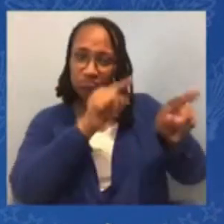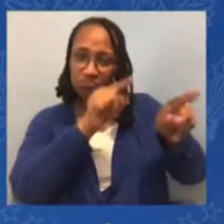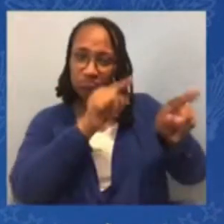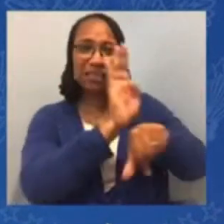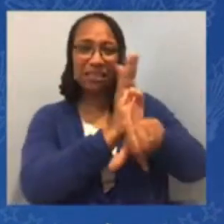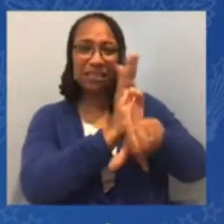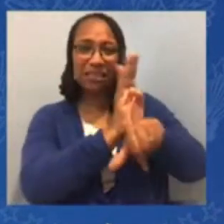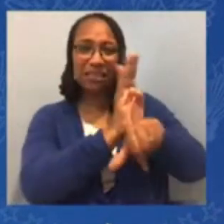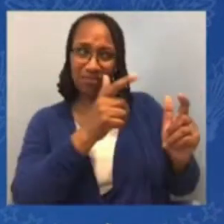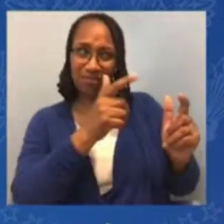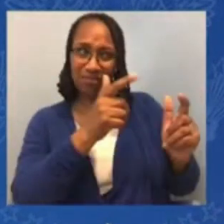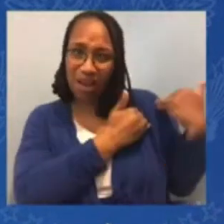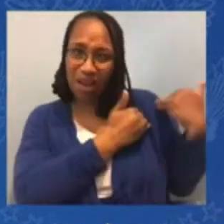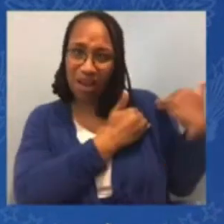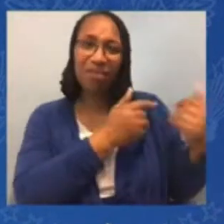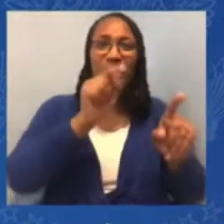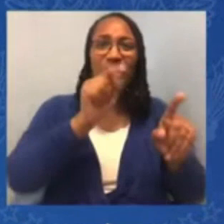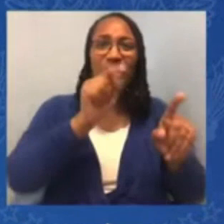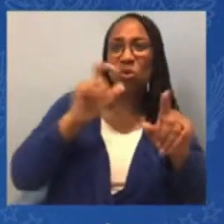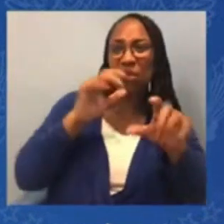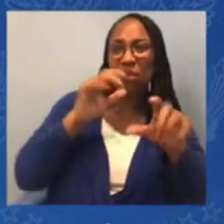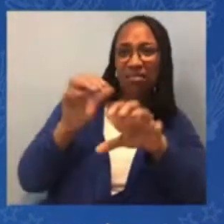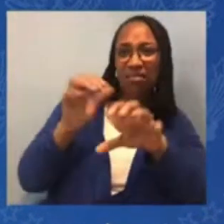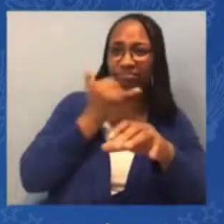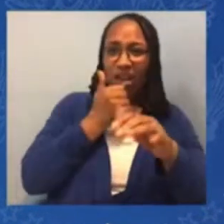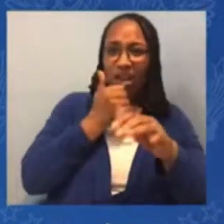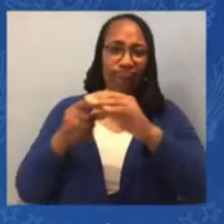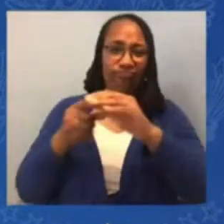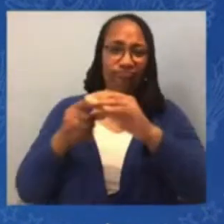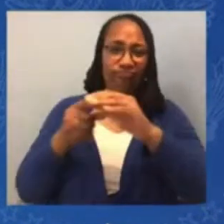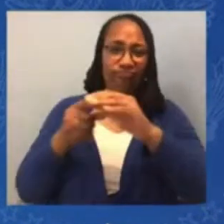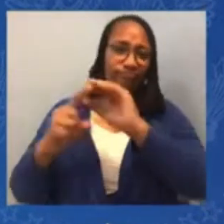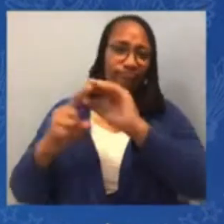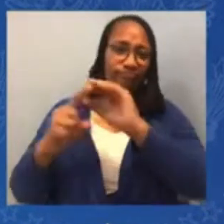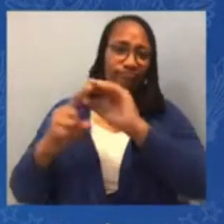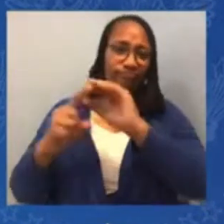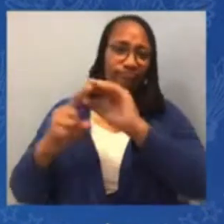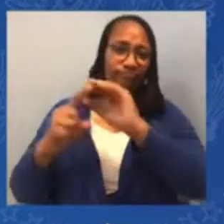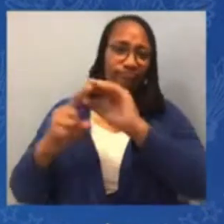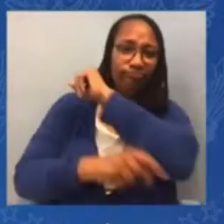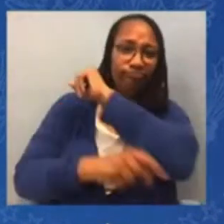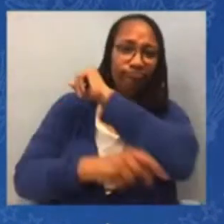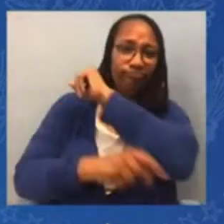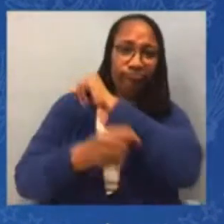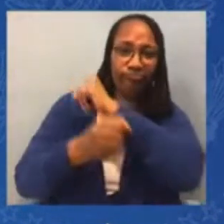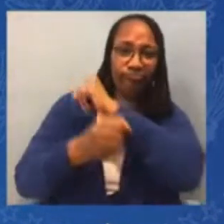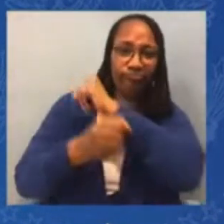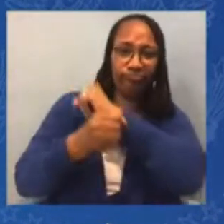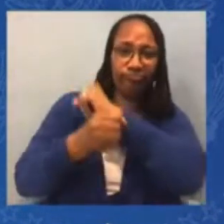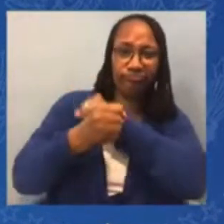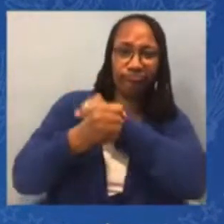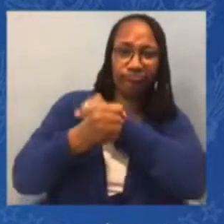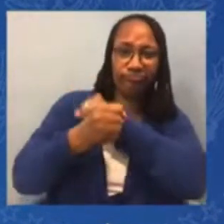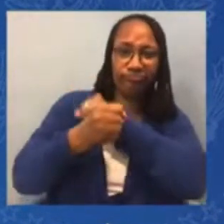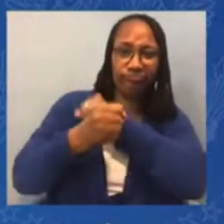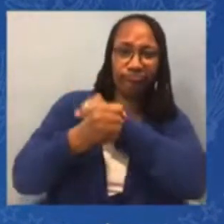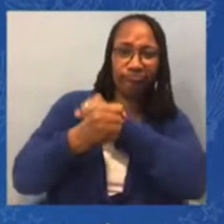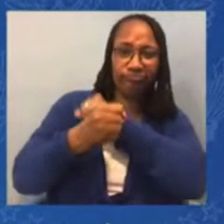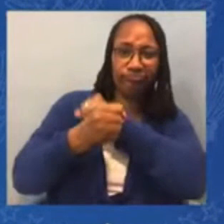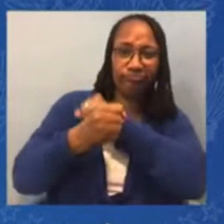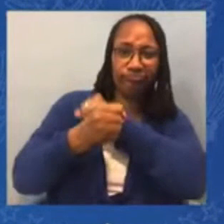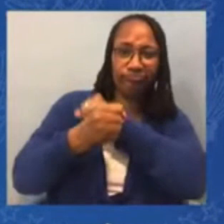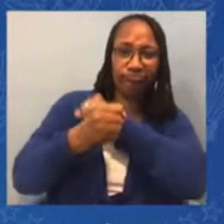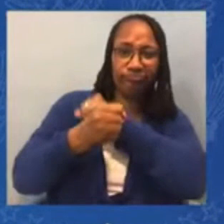to stand up and act. It won't be easy. I have no illusions how fiercely they'll fight back, but I also have no illusions about the